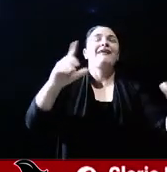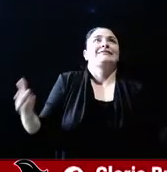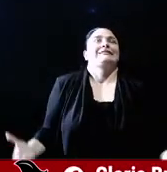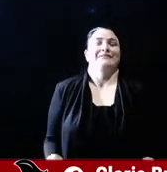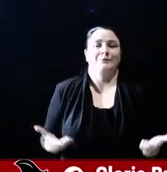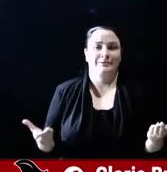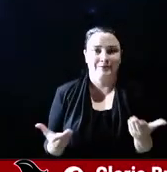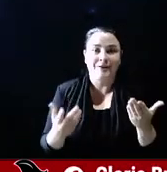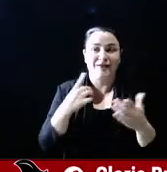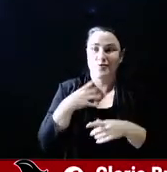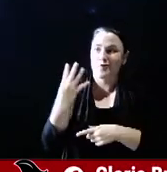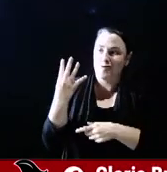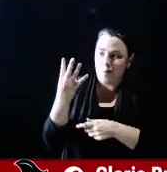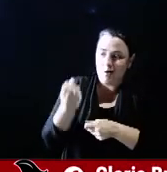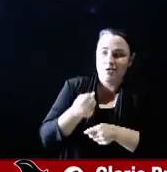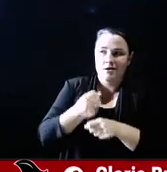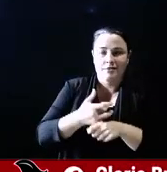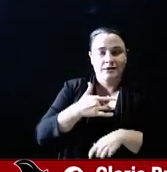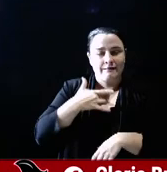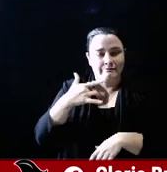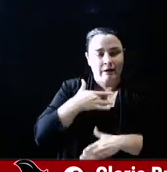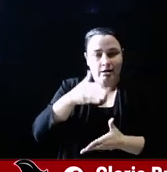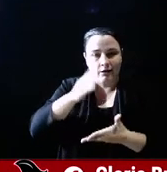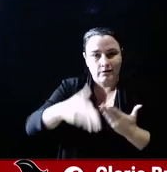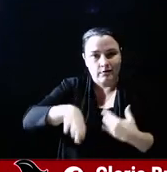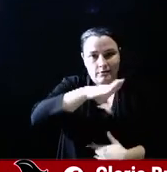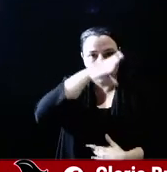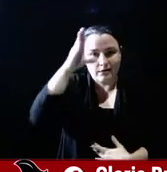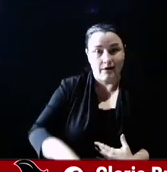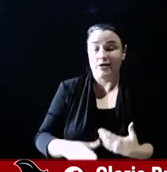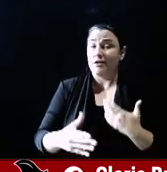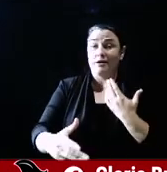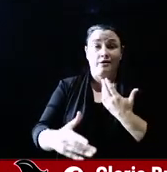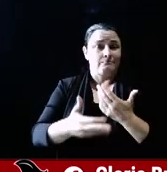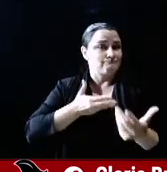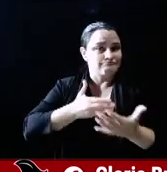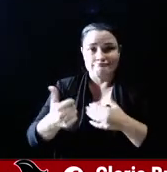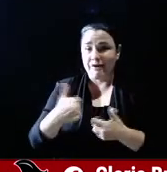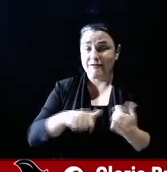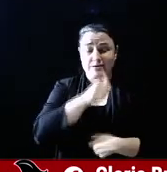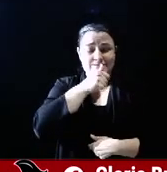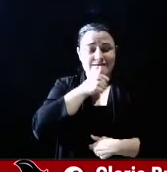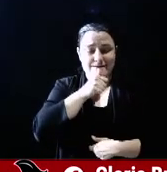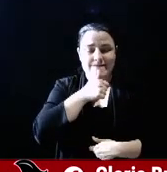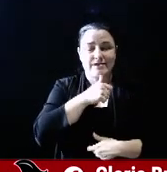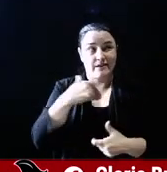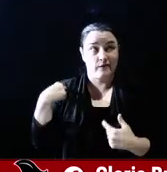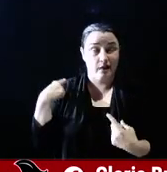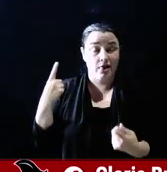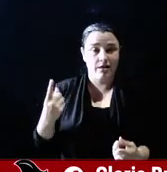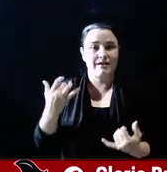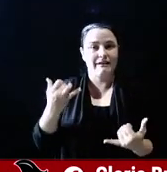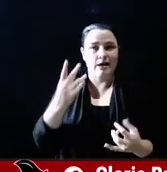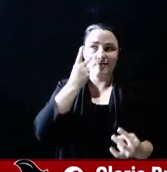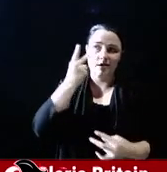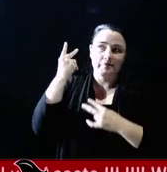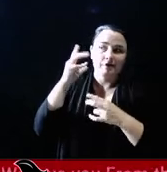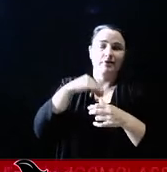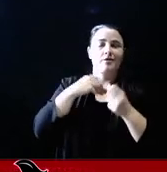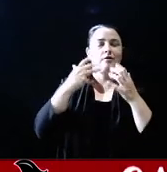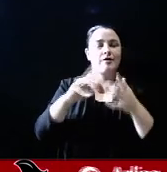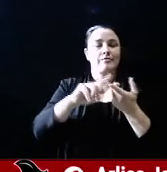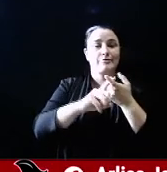never-ending years. And despite the hardships we've endured during the journey, simply taking a minute to reflect on the unbreakable friendships,